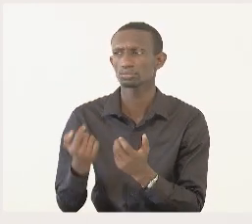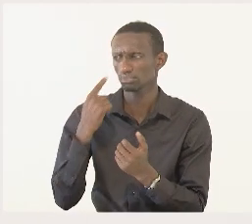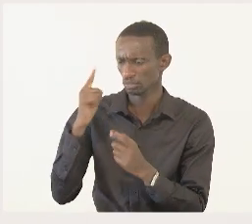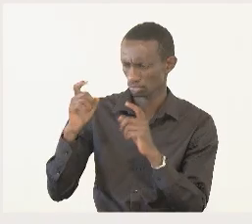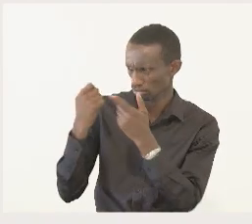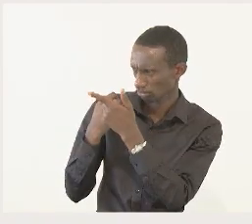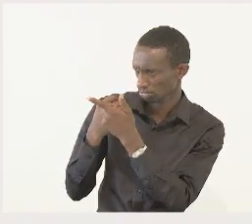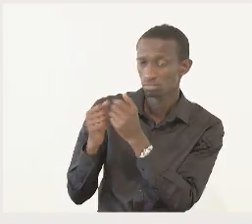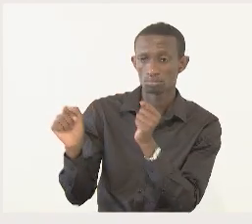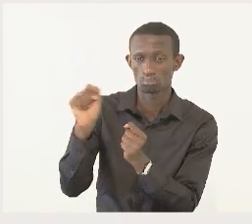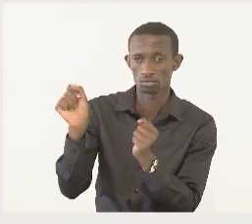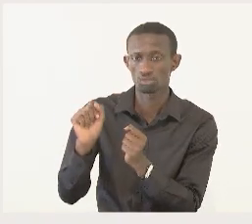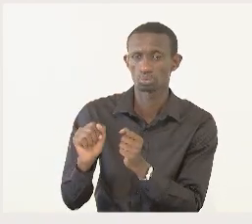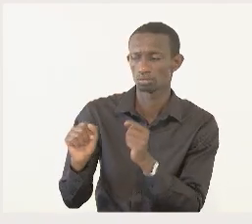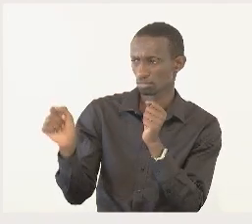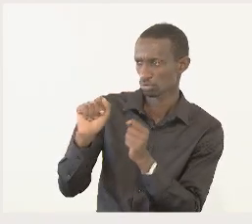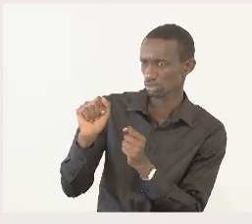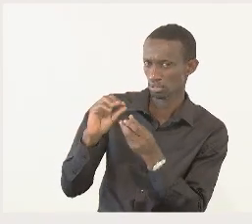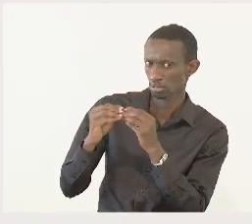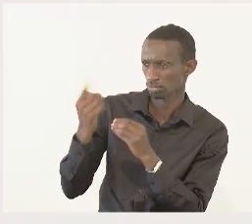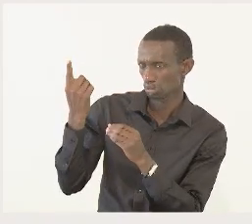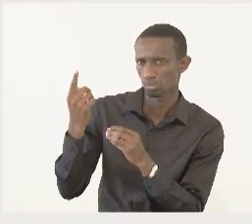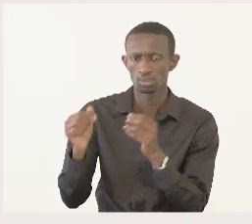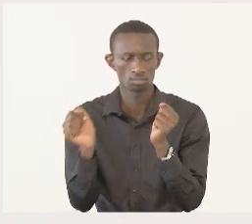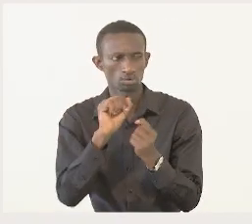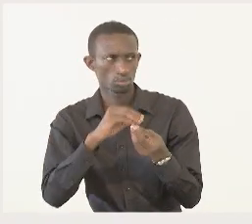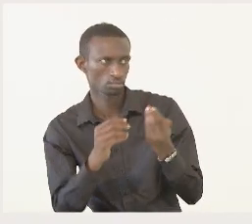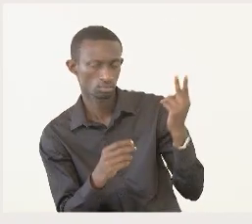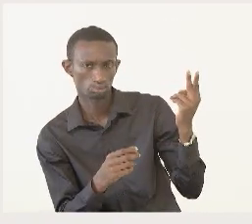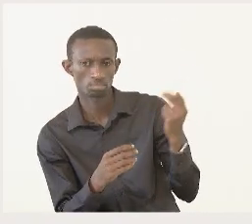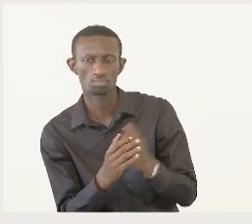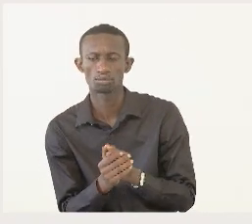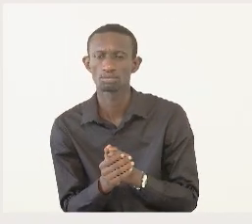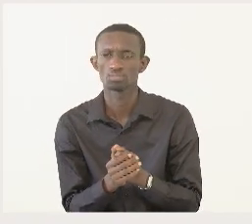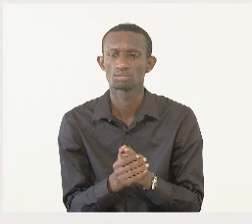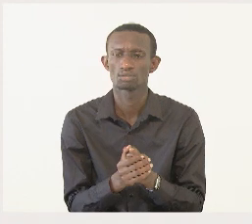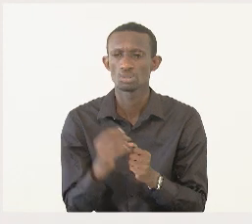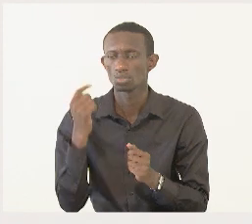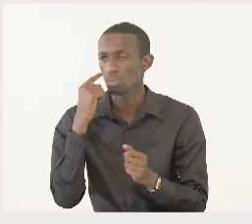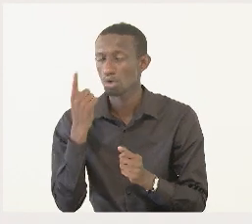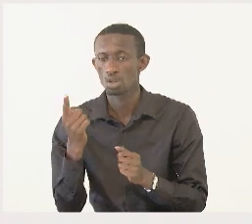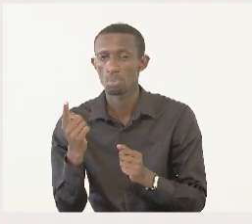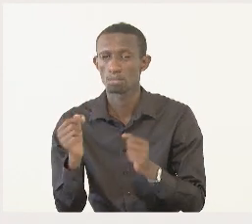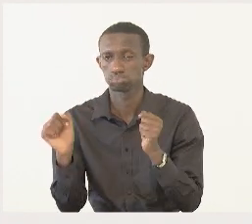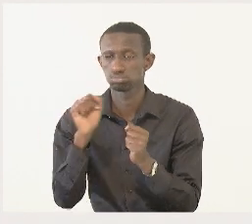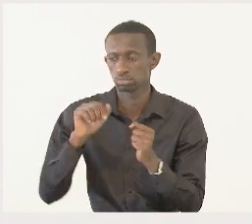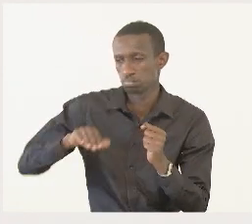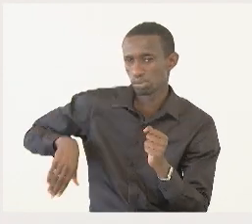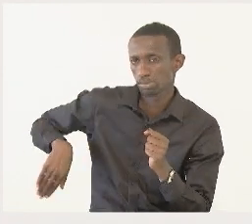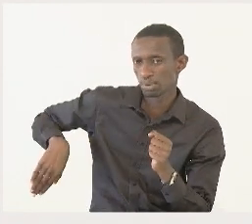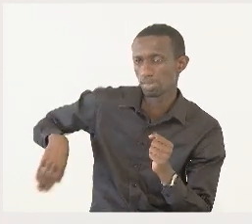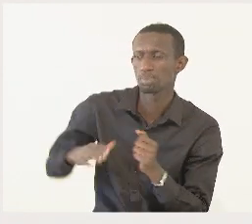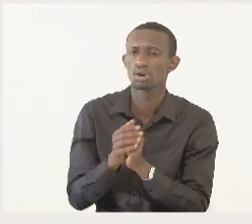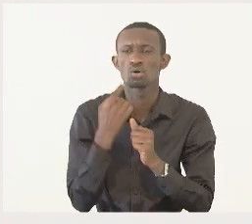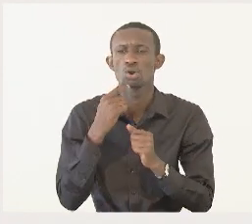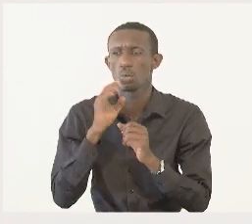We have car number 1, we have car number 2. And we see behind this car, there's some kind of fumes that they are releasing from